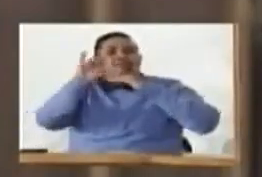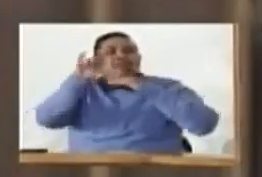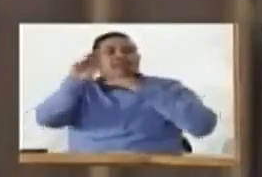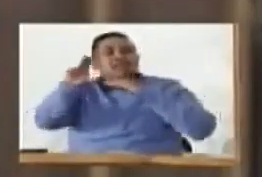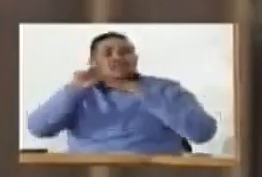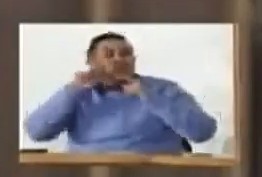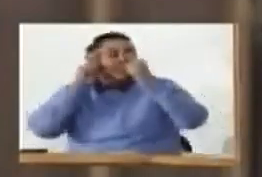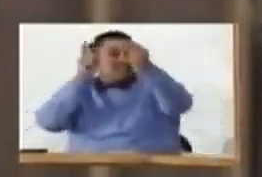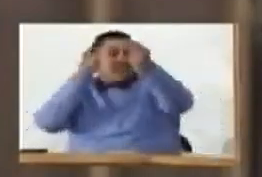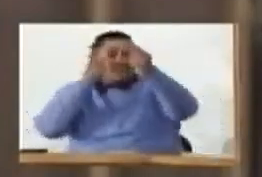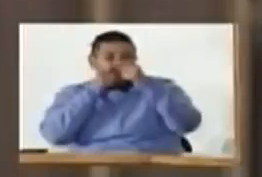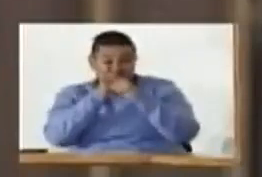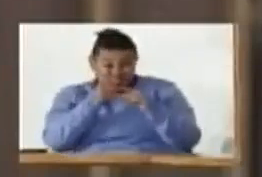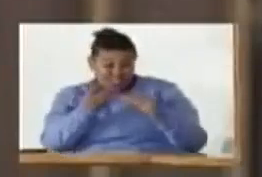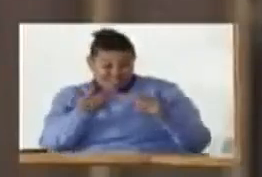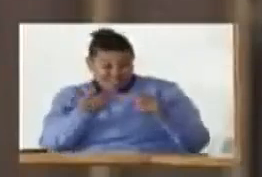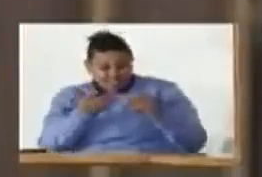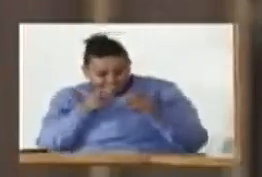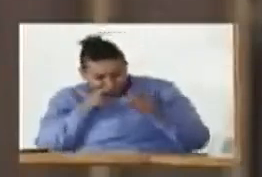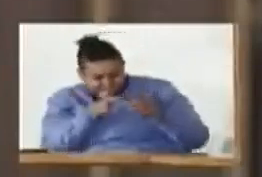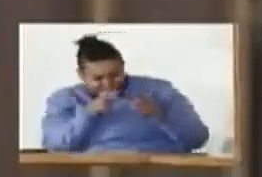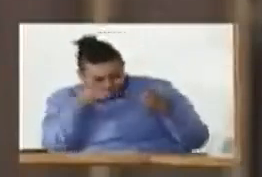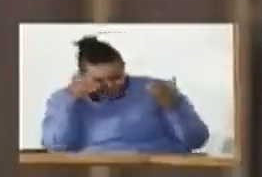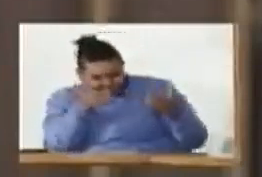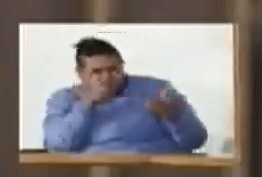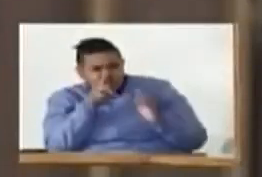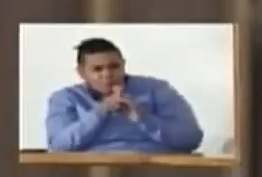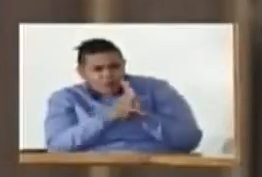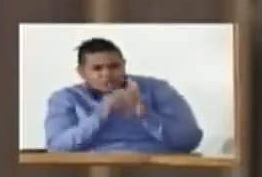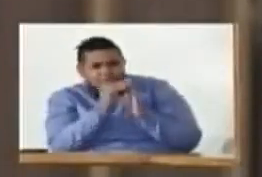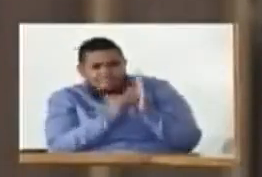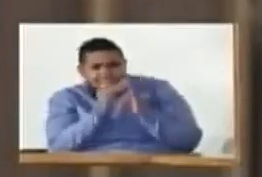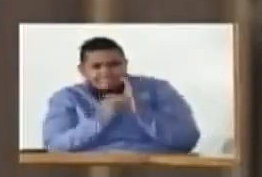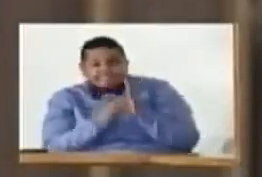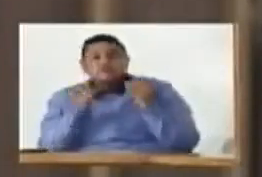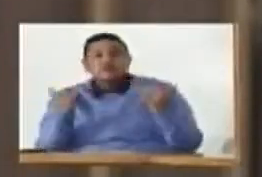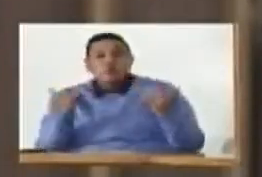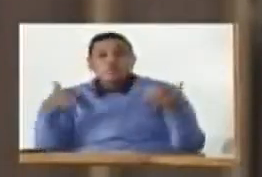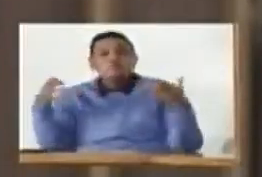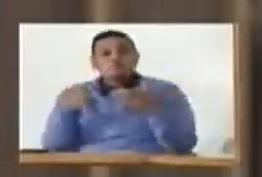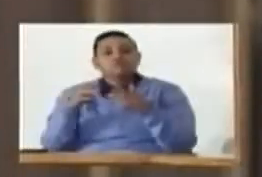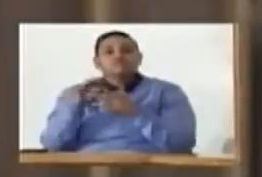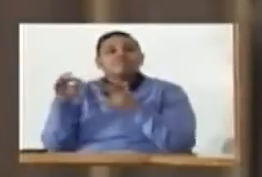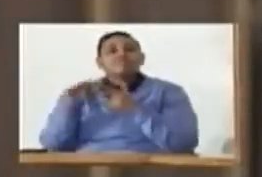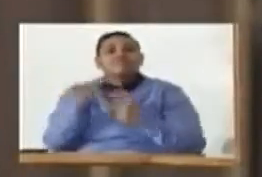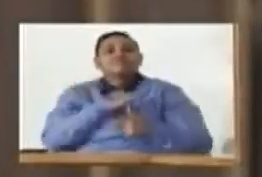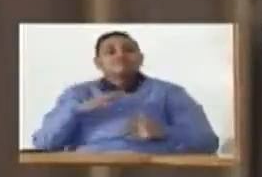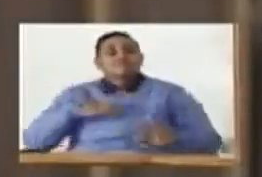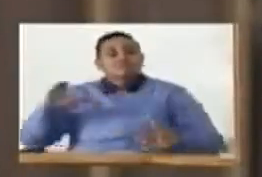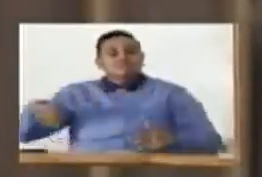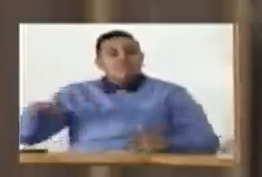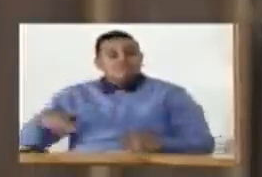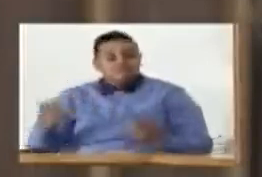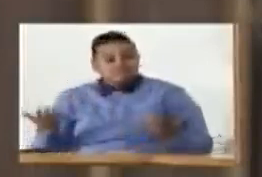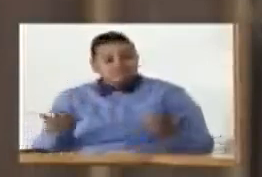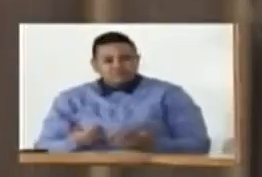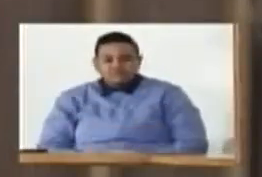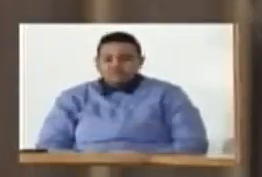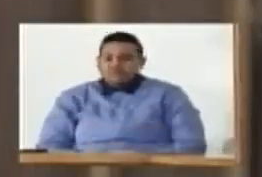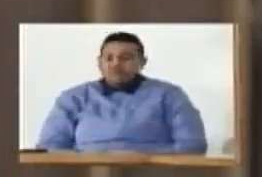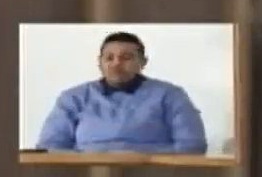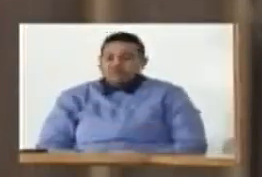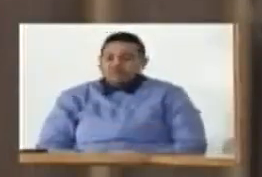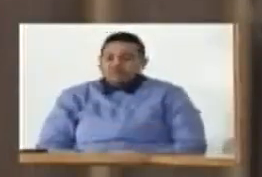of monetary policy is before a joint select committee of Parliament. A modernized